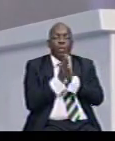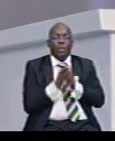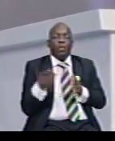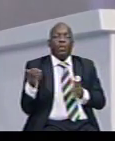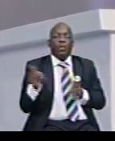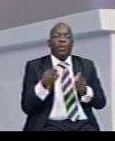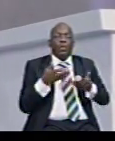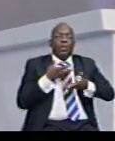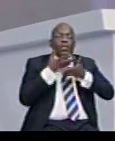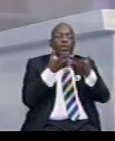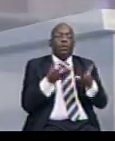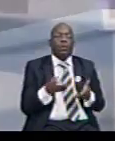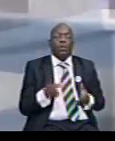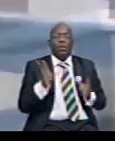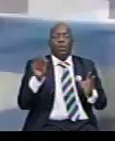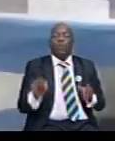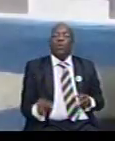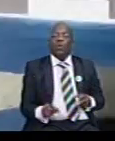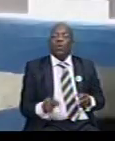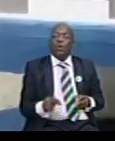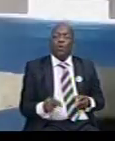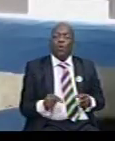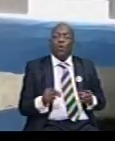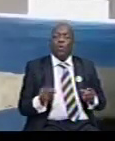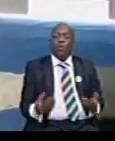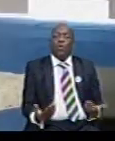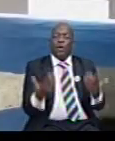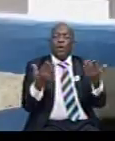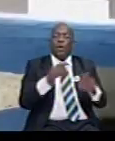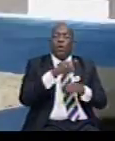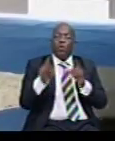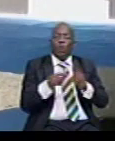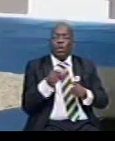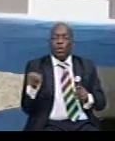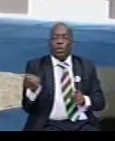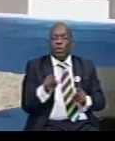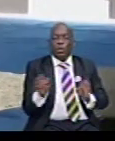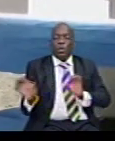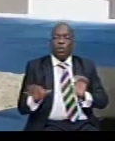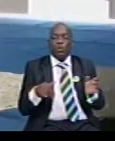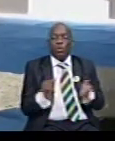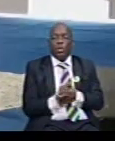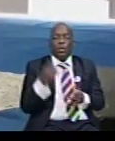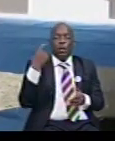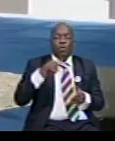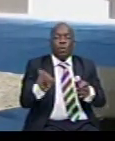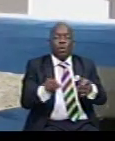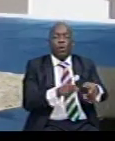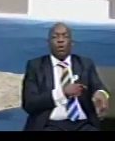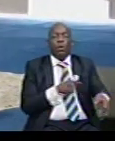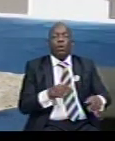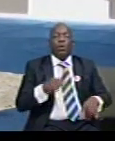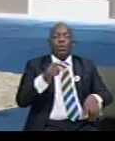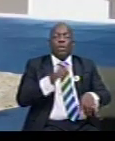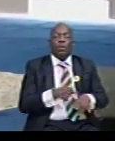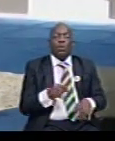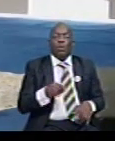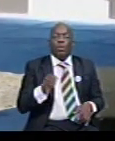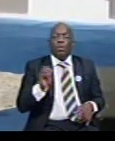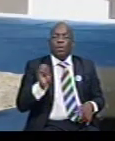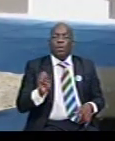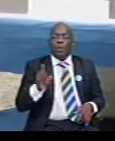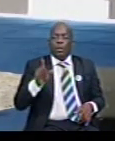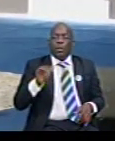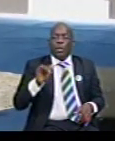no fire. Well, he did that for a long time. Elijah said, come aside, and now let me